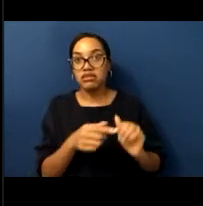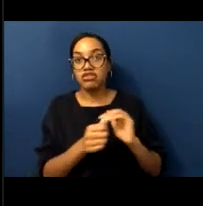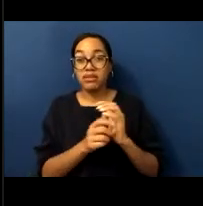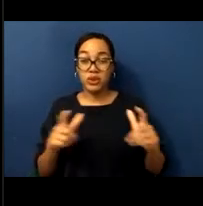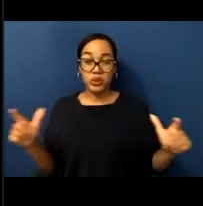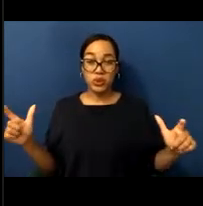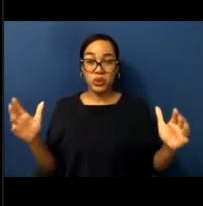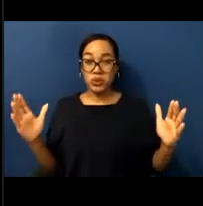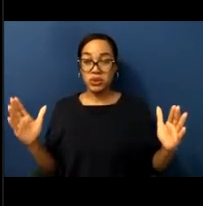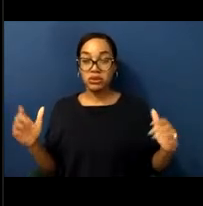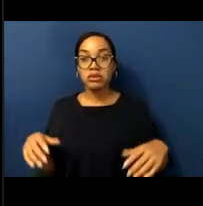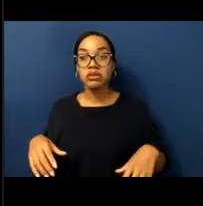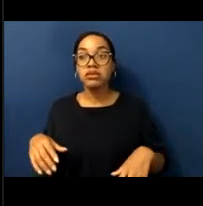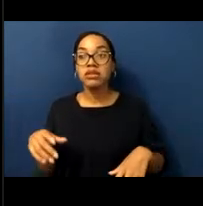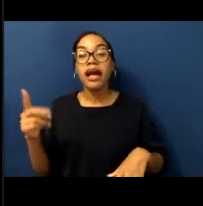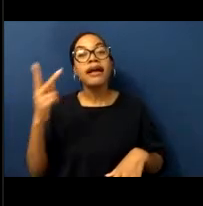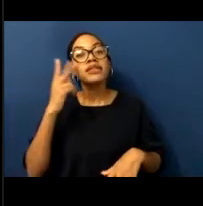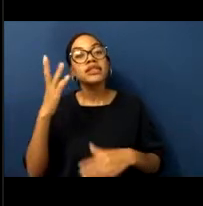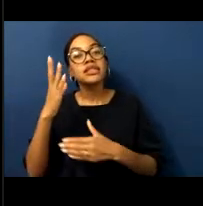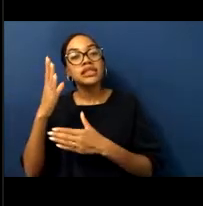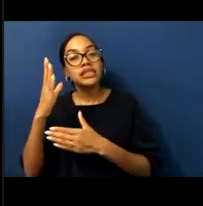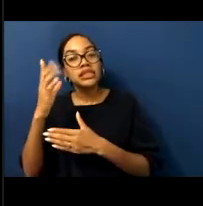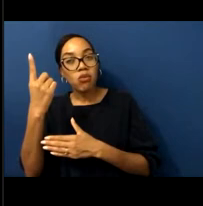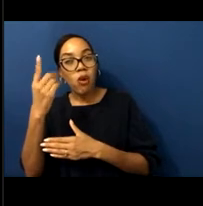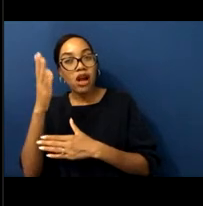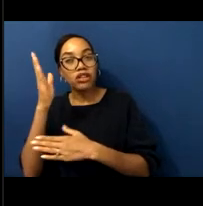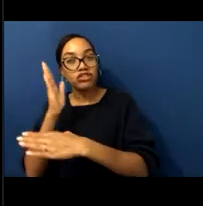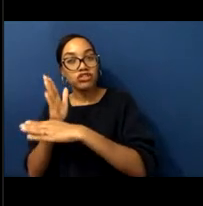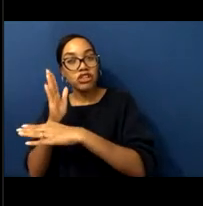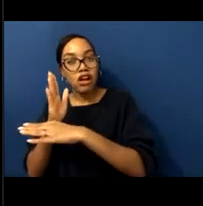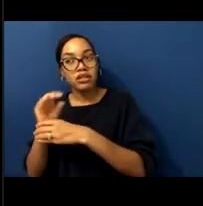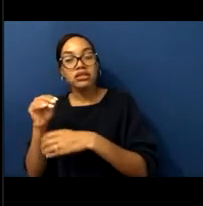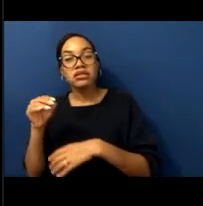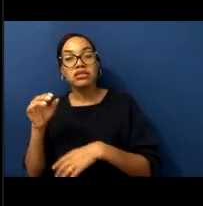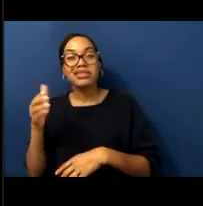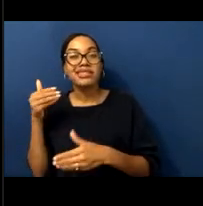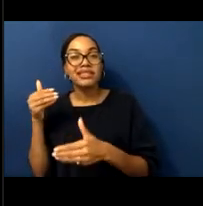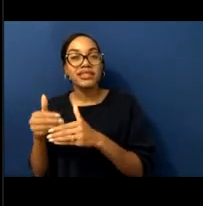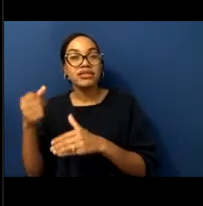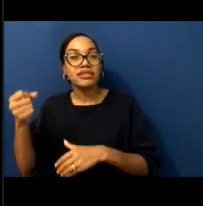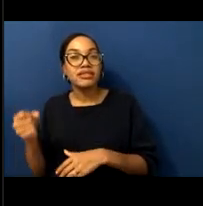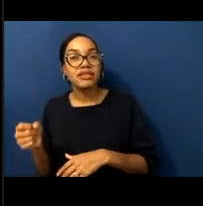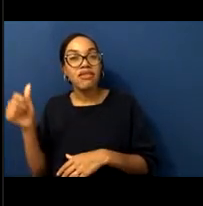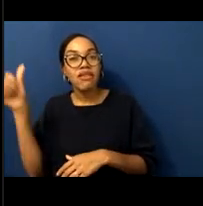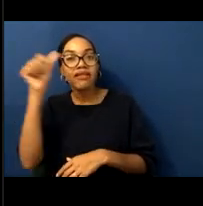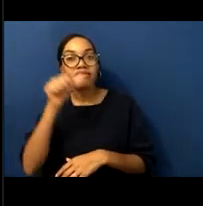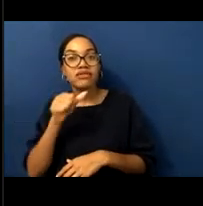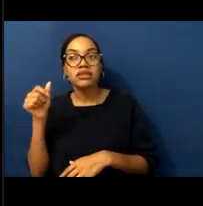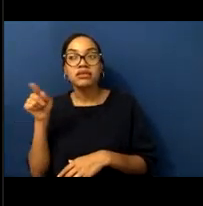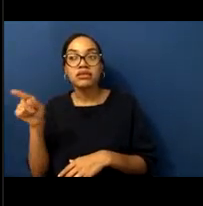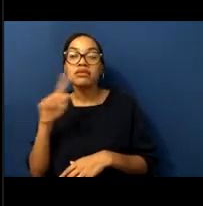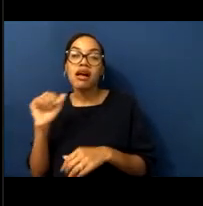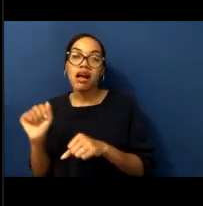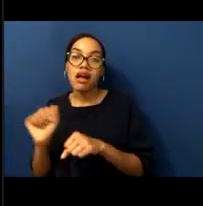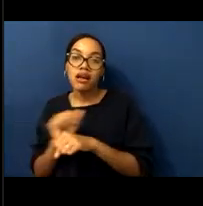southwestern Indian Ocean off the coast of South Africa predate on a leatherback turtle, but there are not too